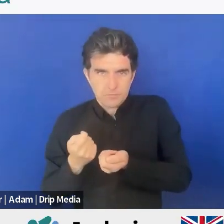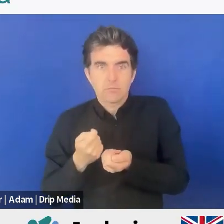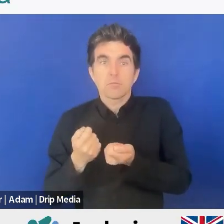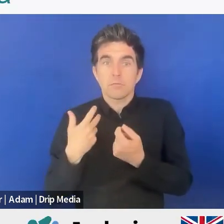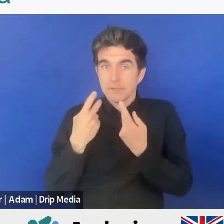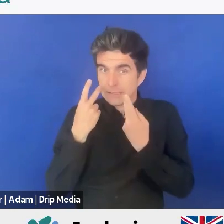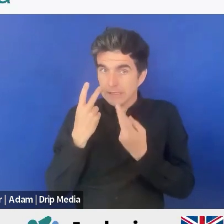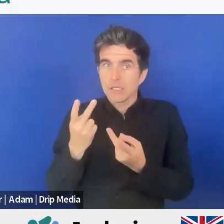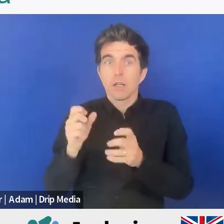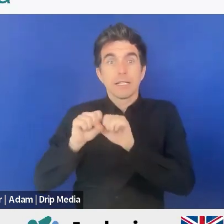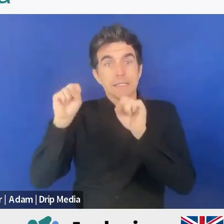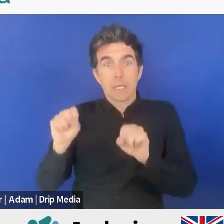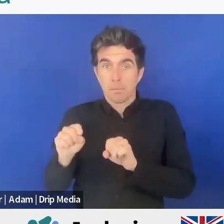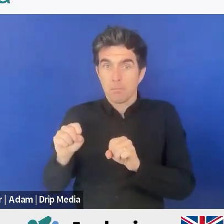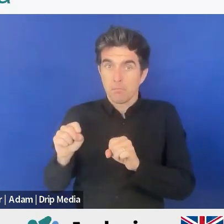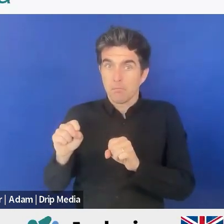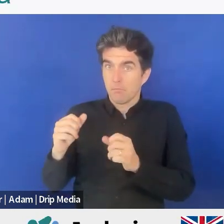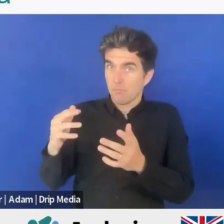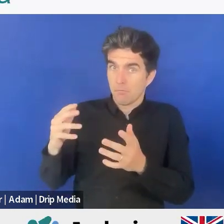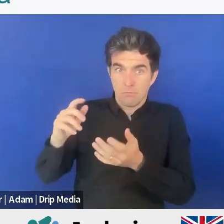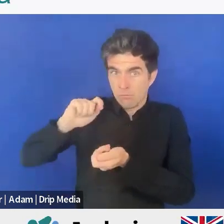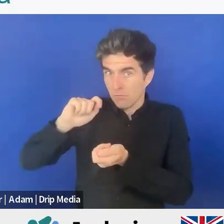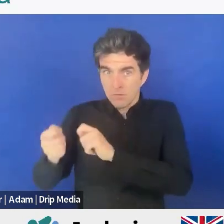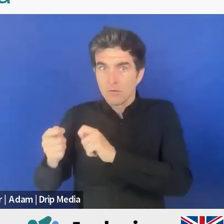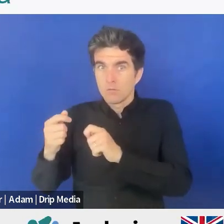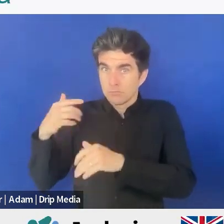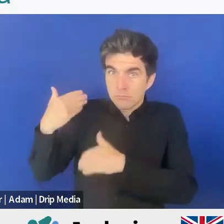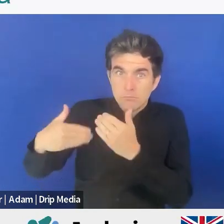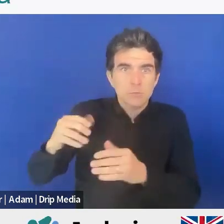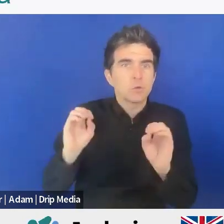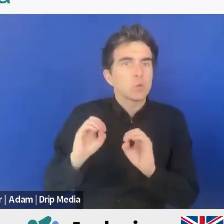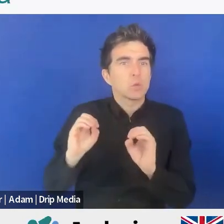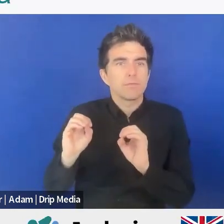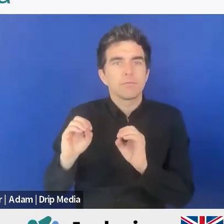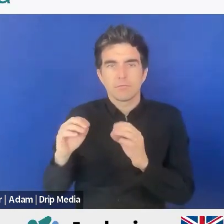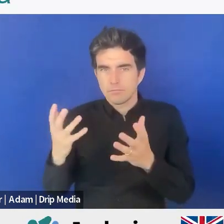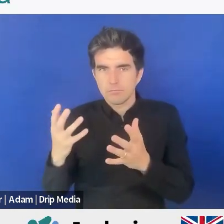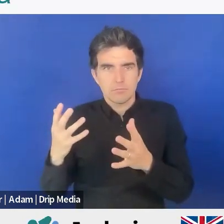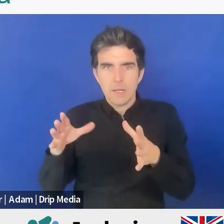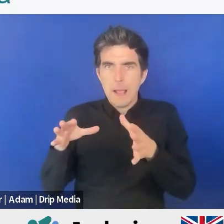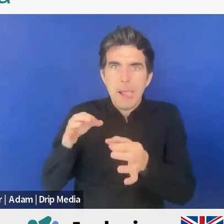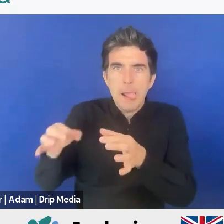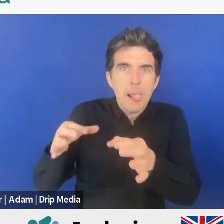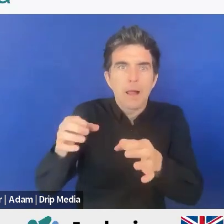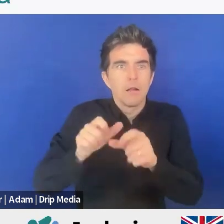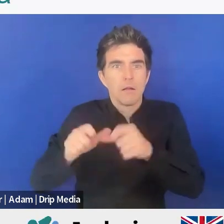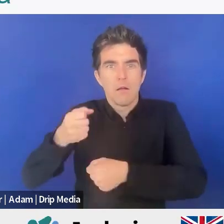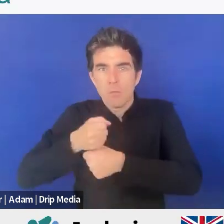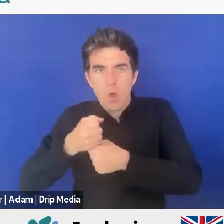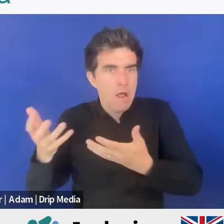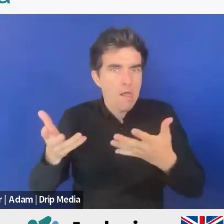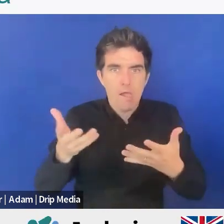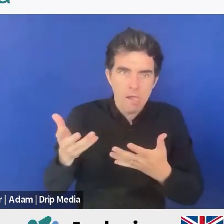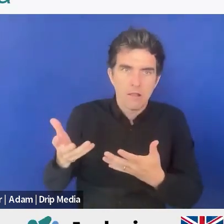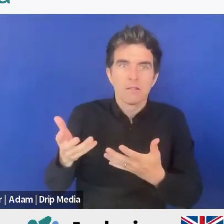the small and limited staff awareness within local governments meant that they hadn't really made those transitions. So